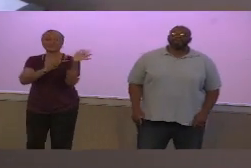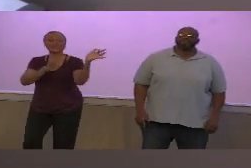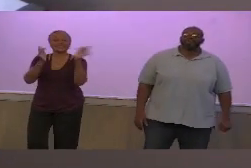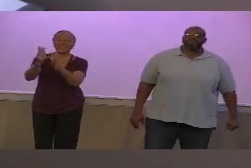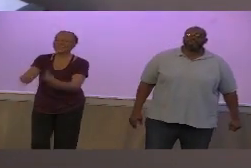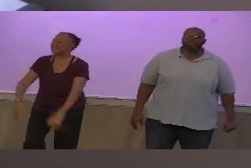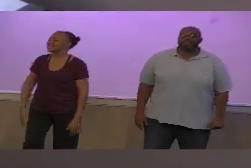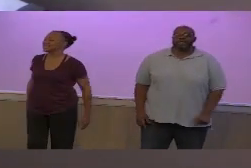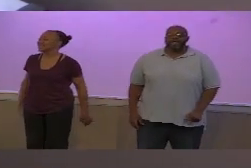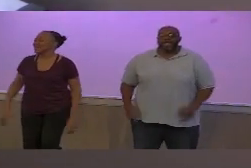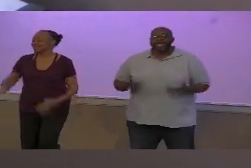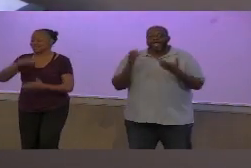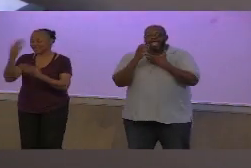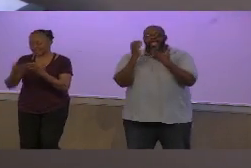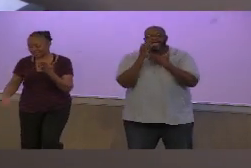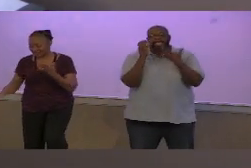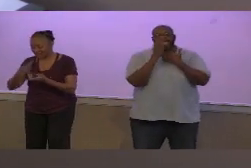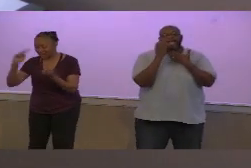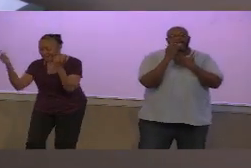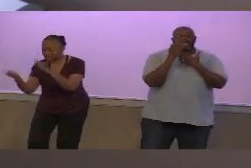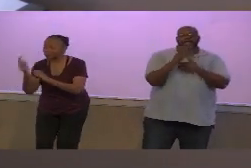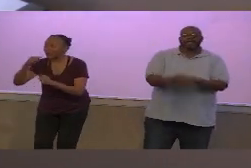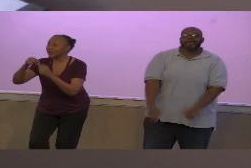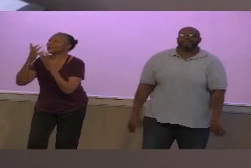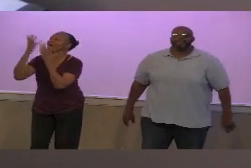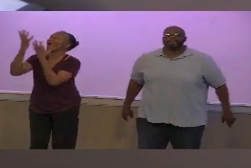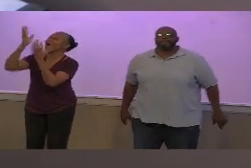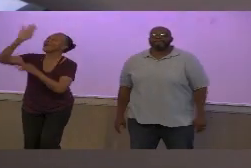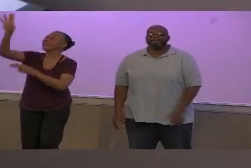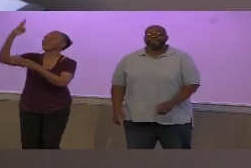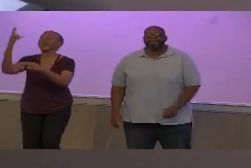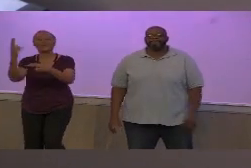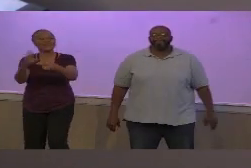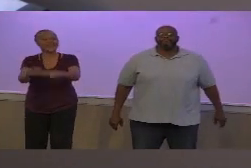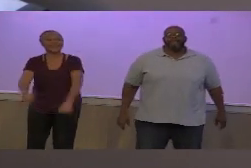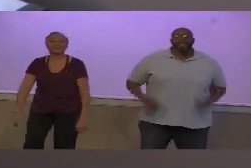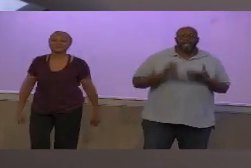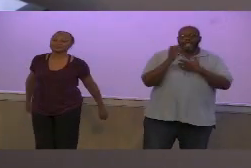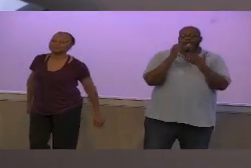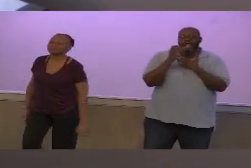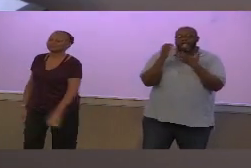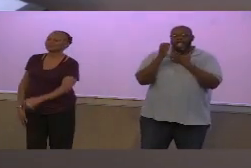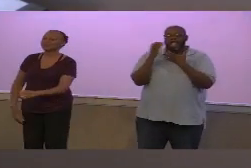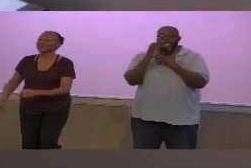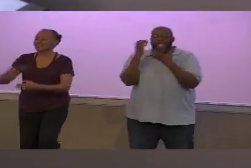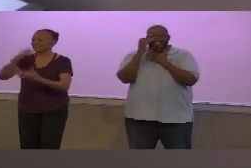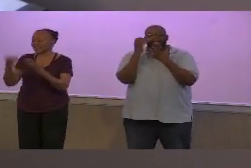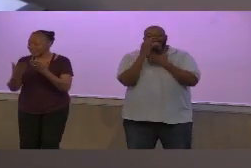Things change when we call you. Hey, yeah.